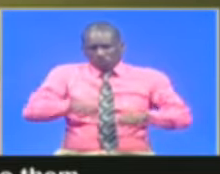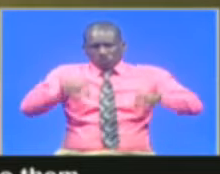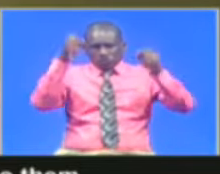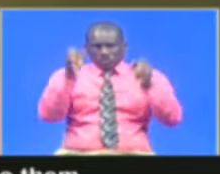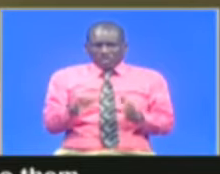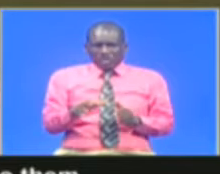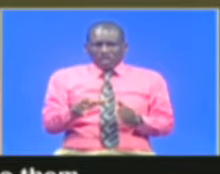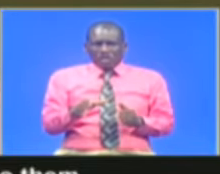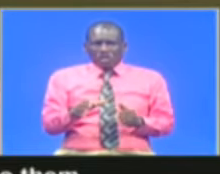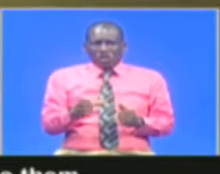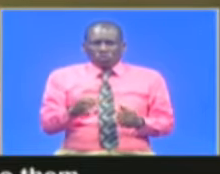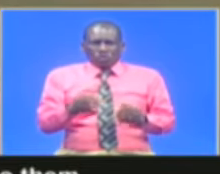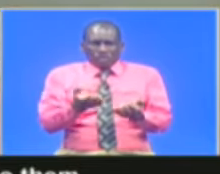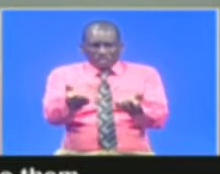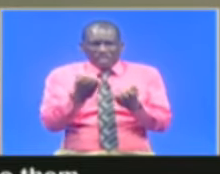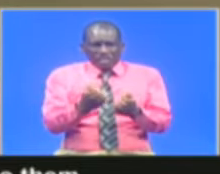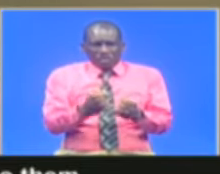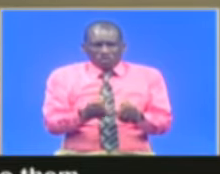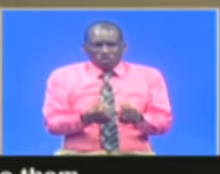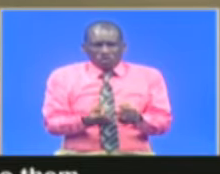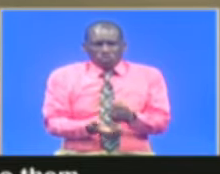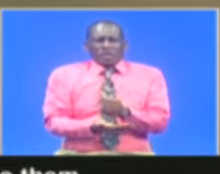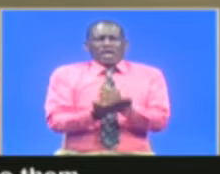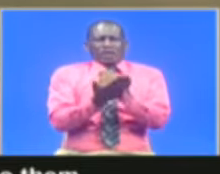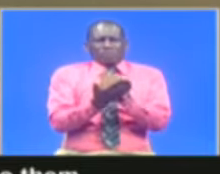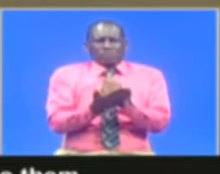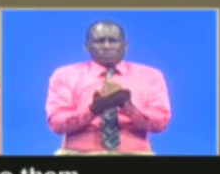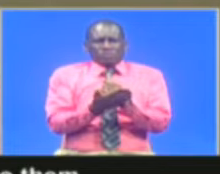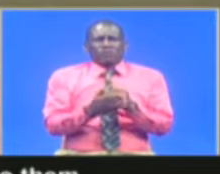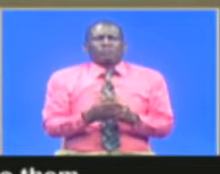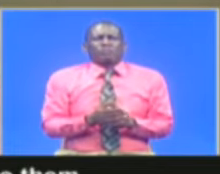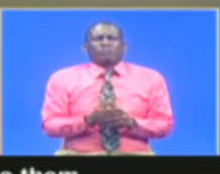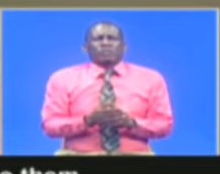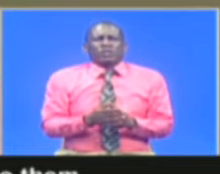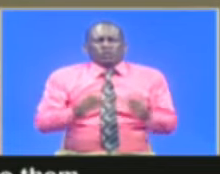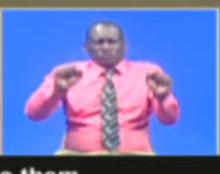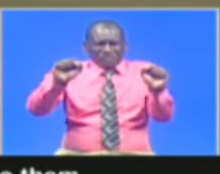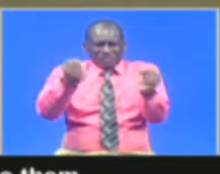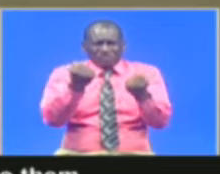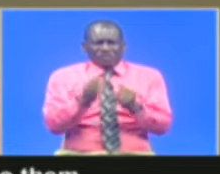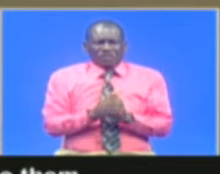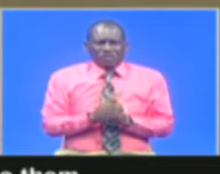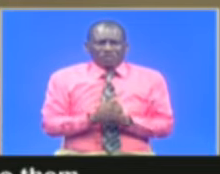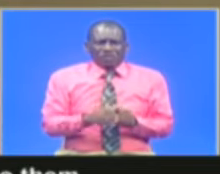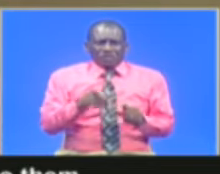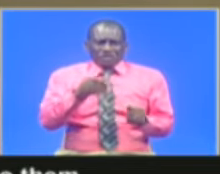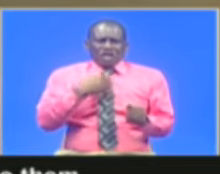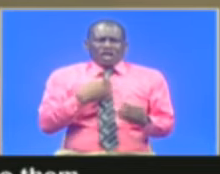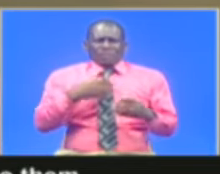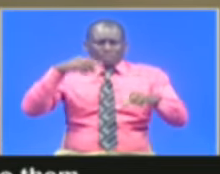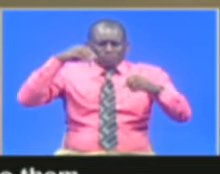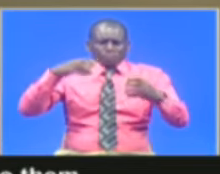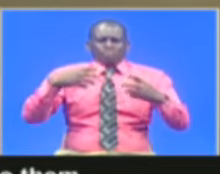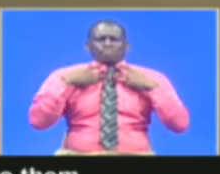found himself in need of the very service he is to offer the public, safety. He had been trapped inside